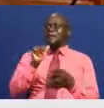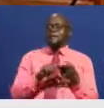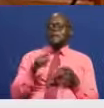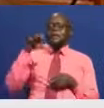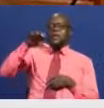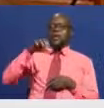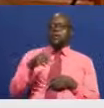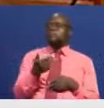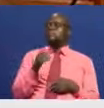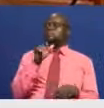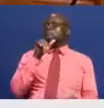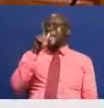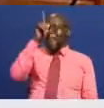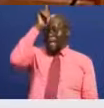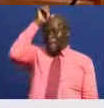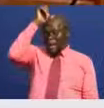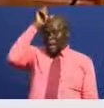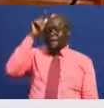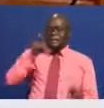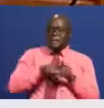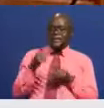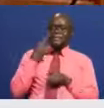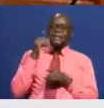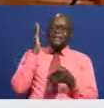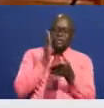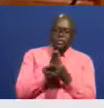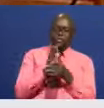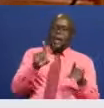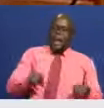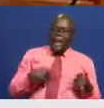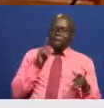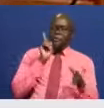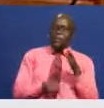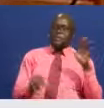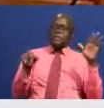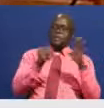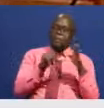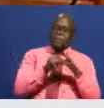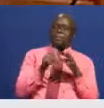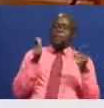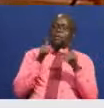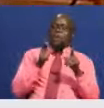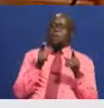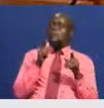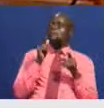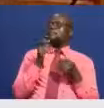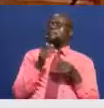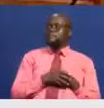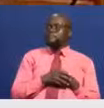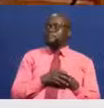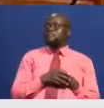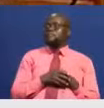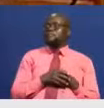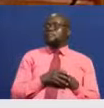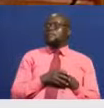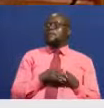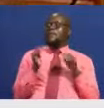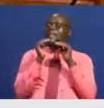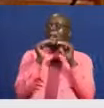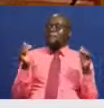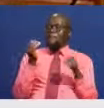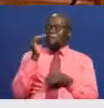Liberia, among others. And I've seen real life what anarchy means in terms of the